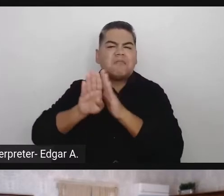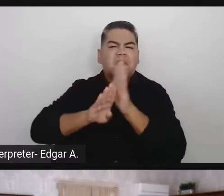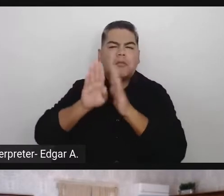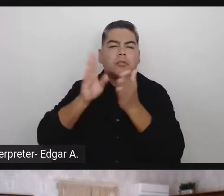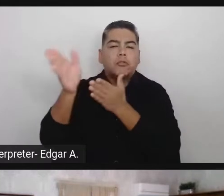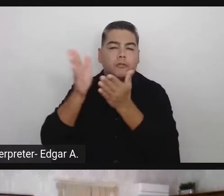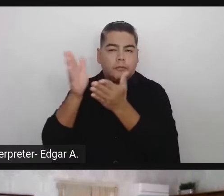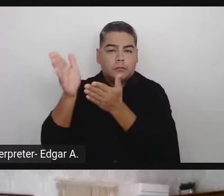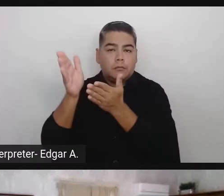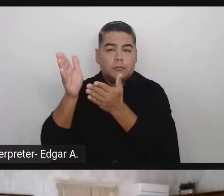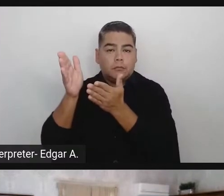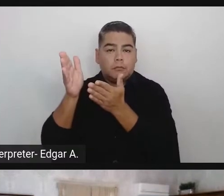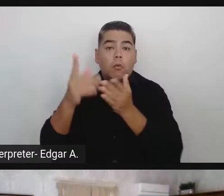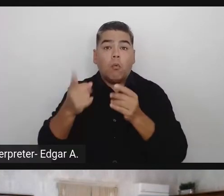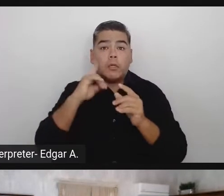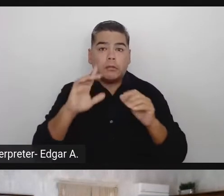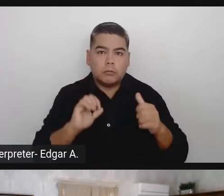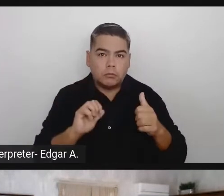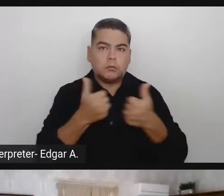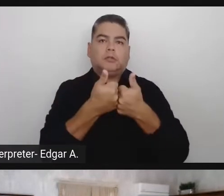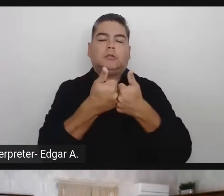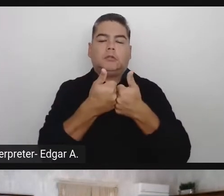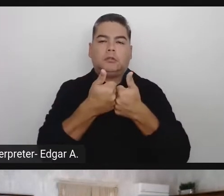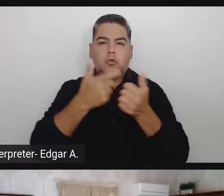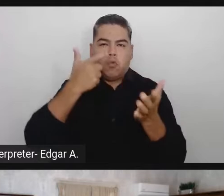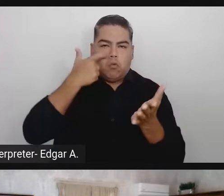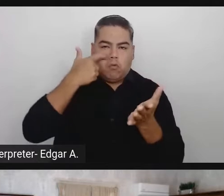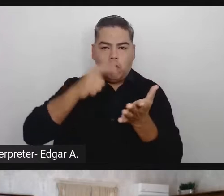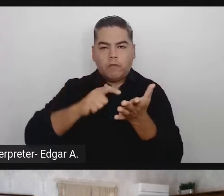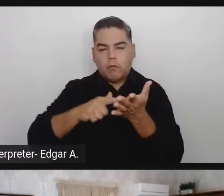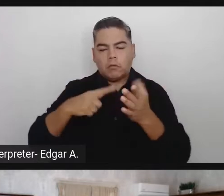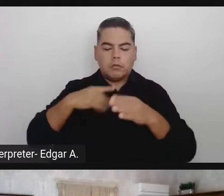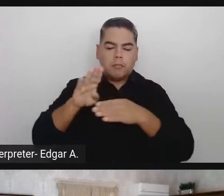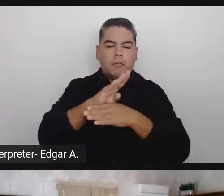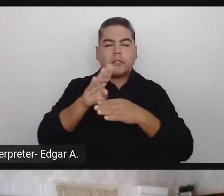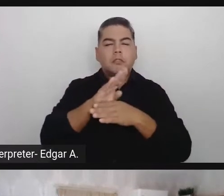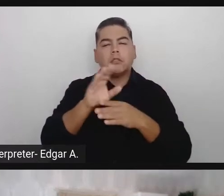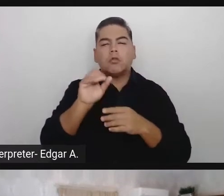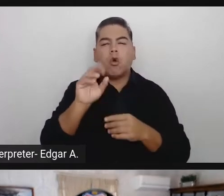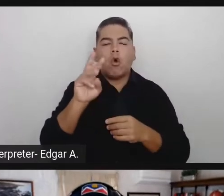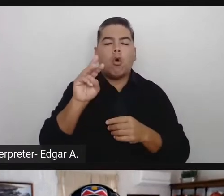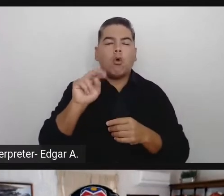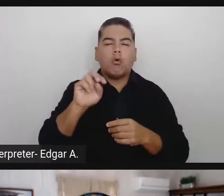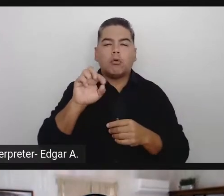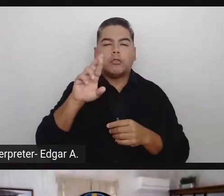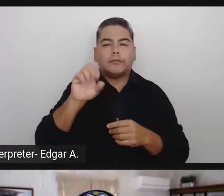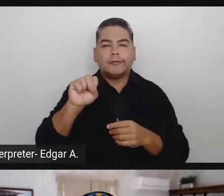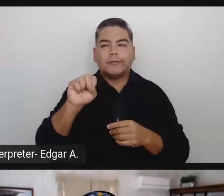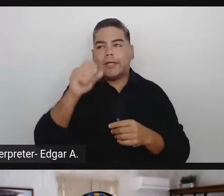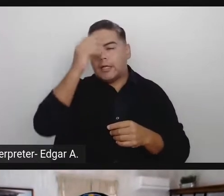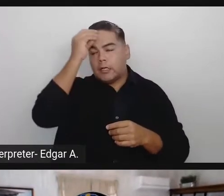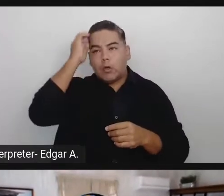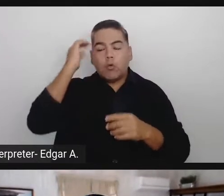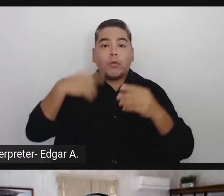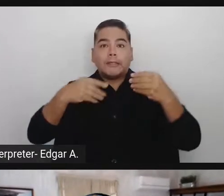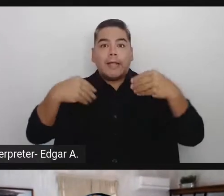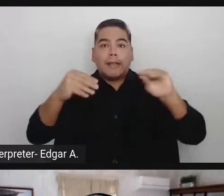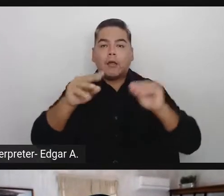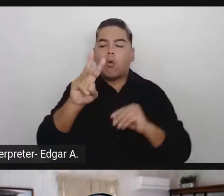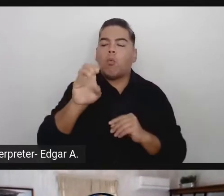So one of the challenges that we often face as business owners who are selling web services is